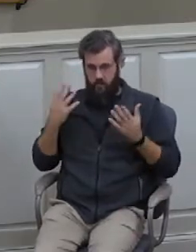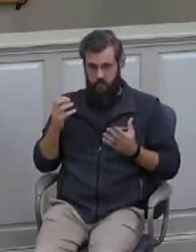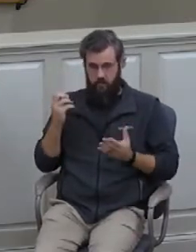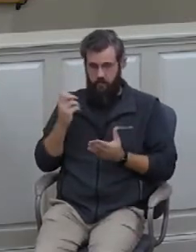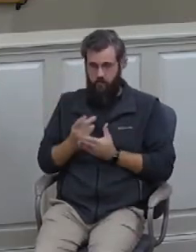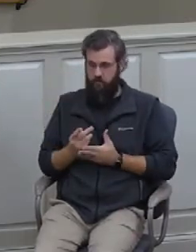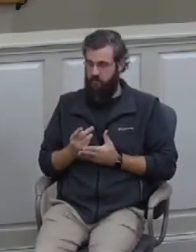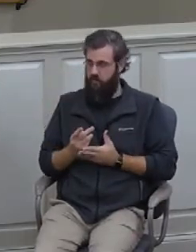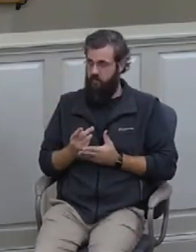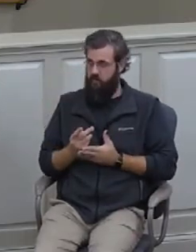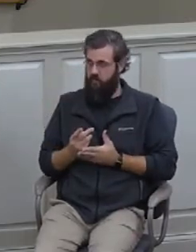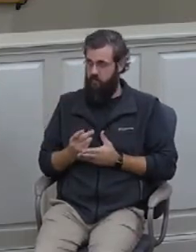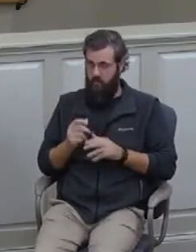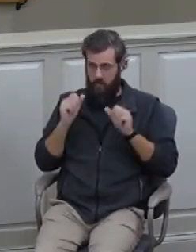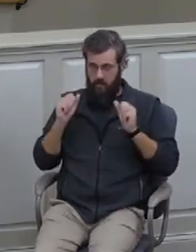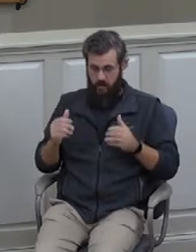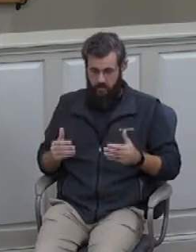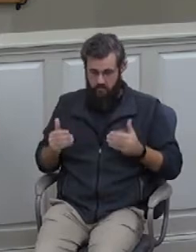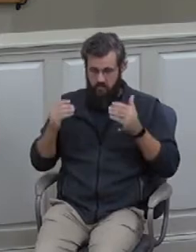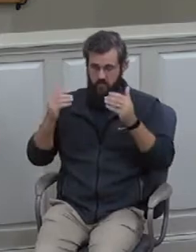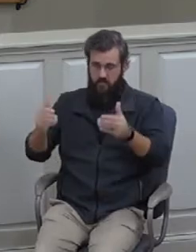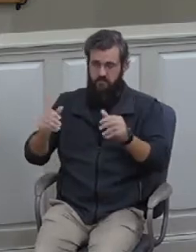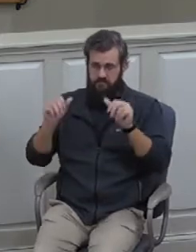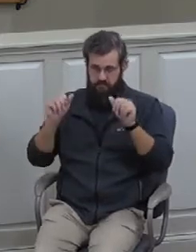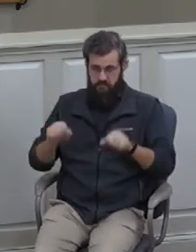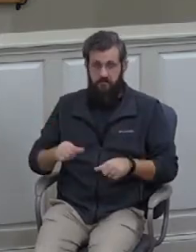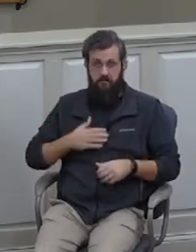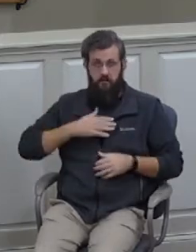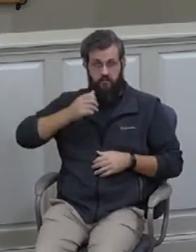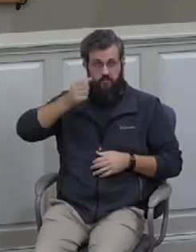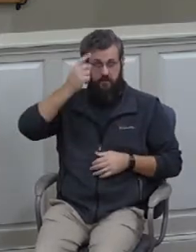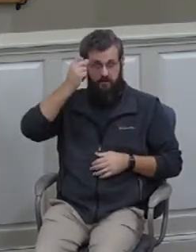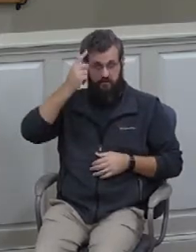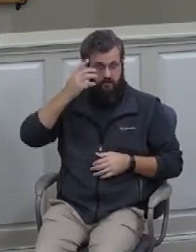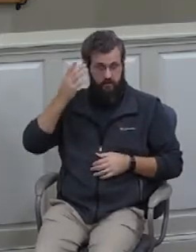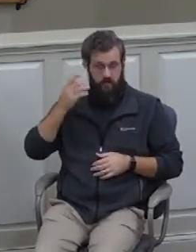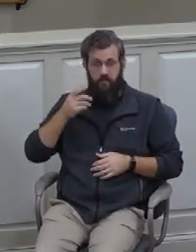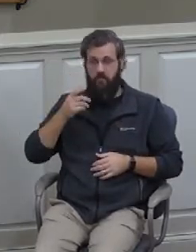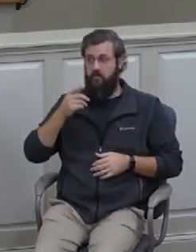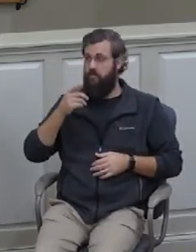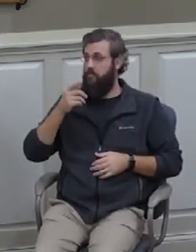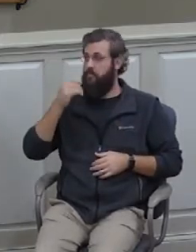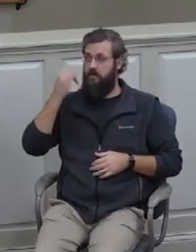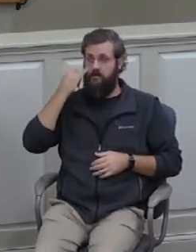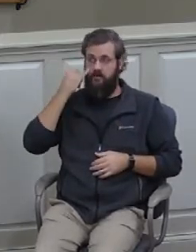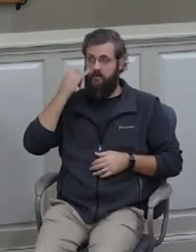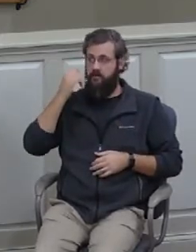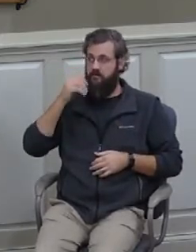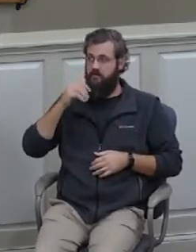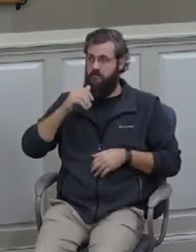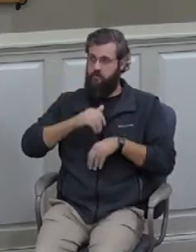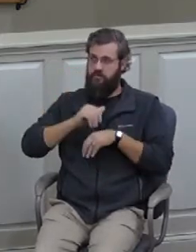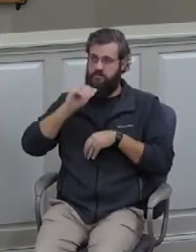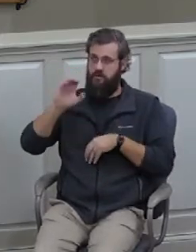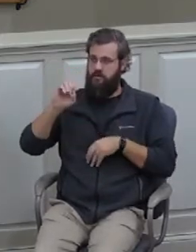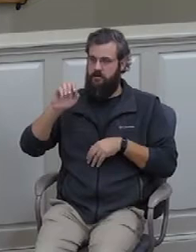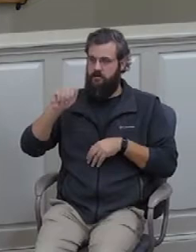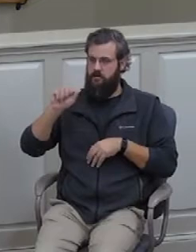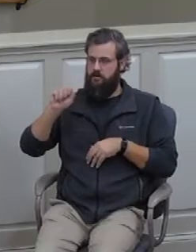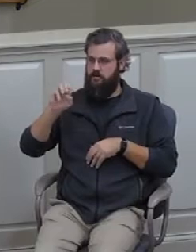things, we can move this thing on. It's my understanding that if you submit the easements